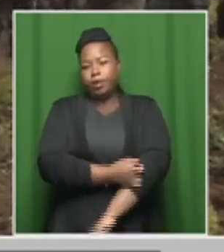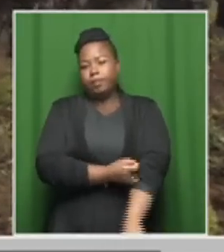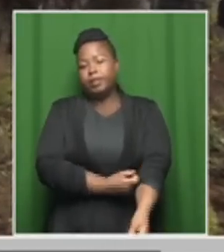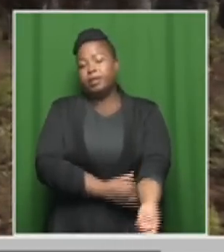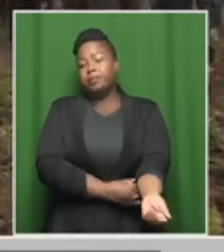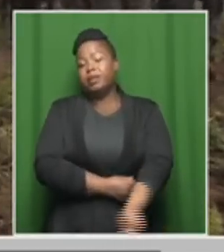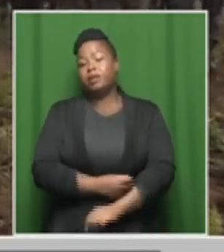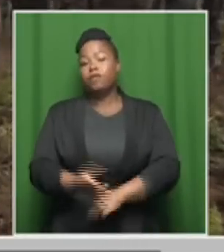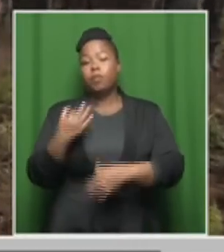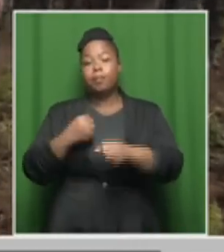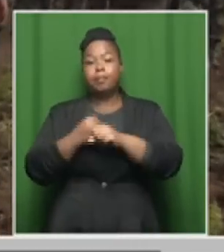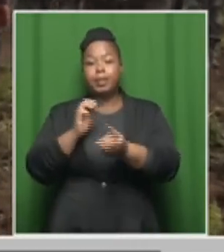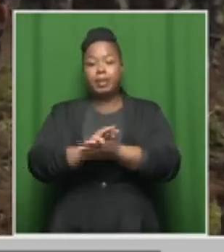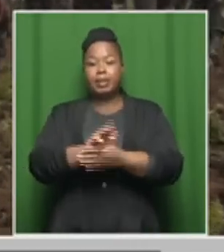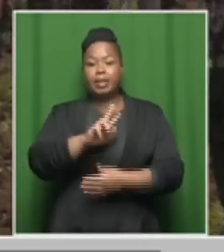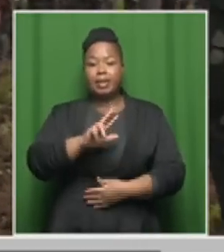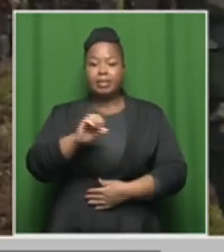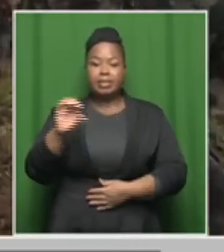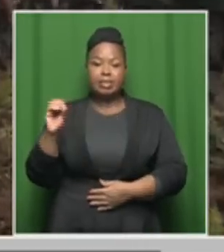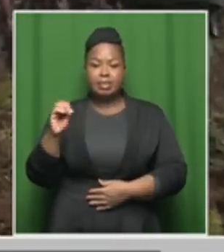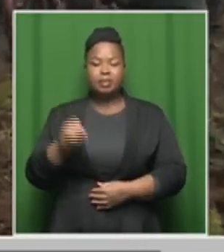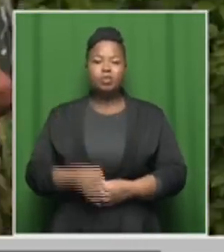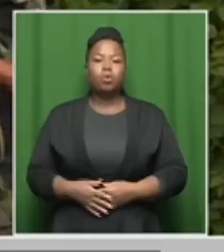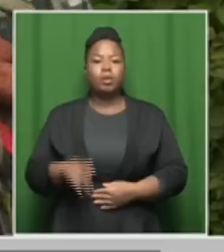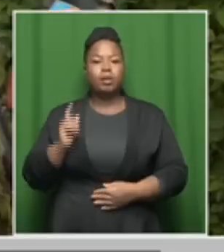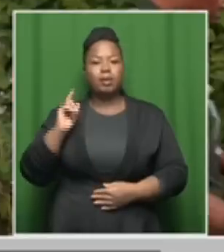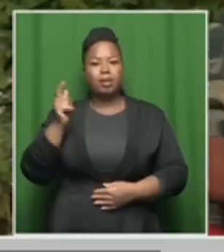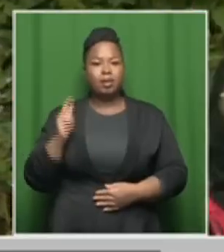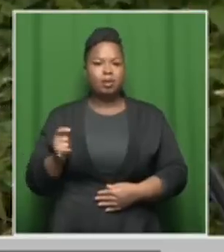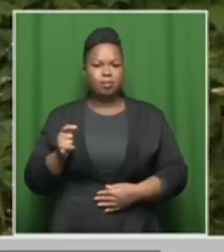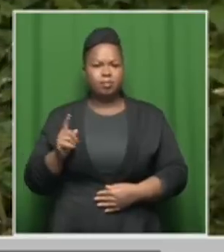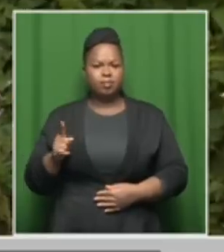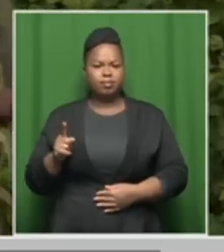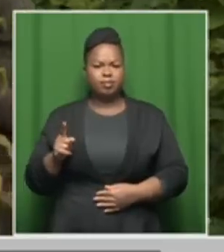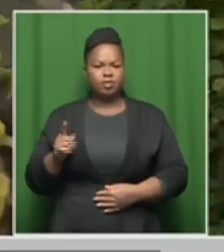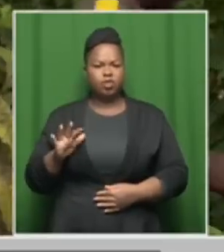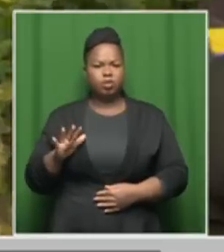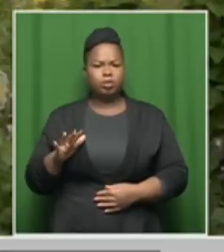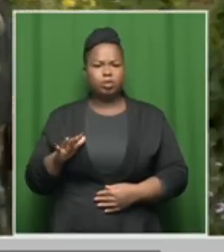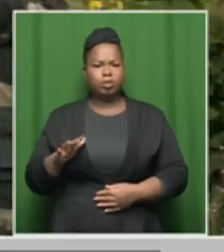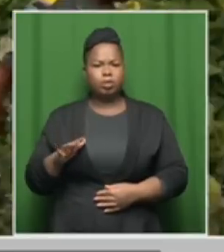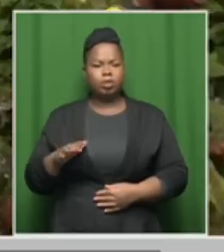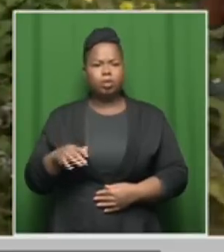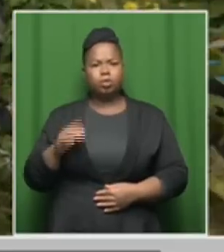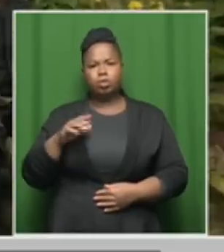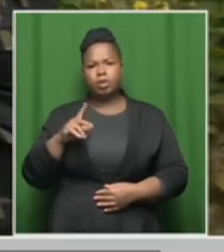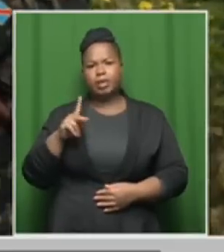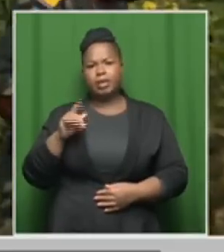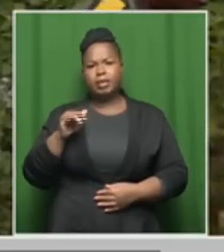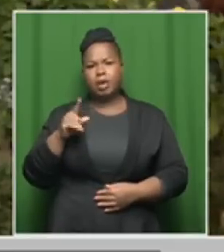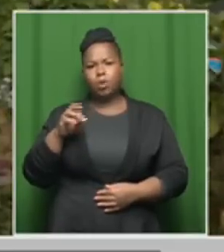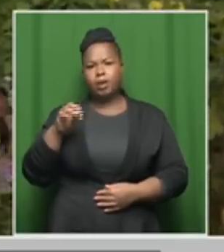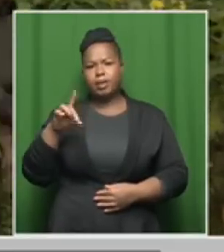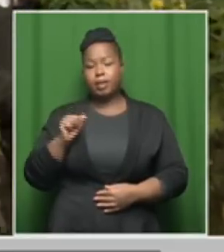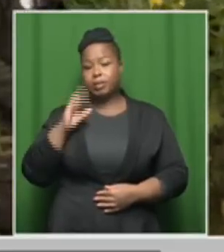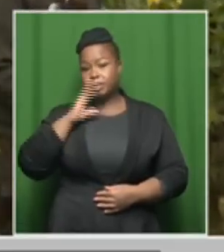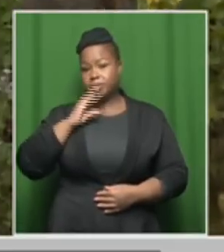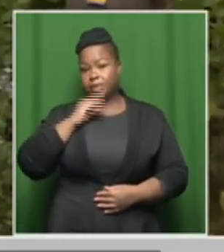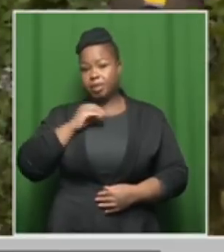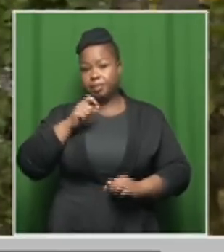mid-18th century, you had an influx of Kinyarwanda-speaking, that is Hutu and Tutsi, ethnic